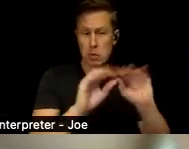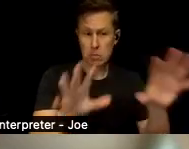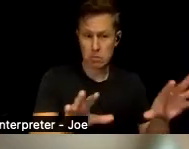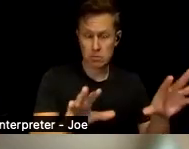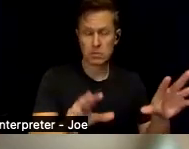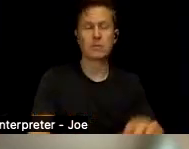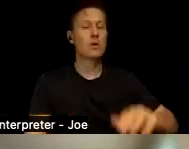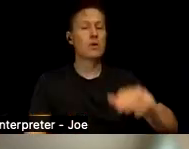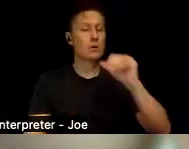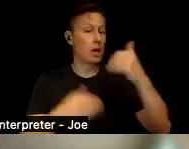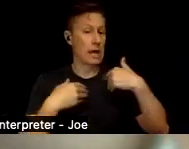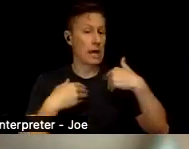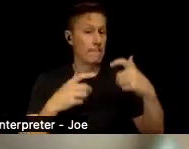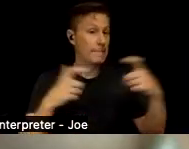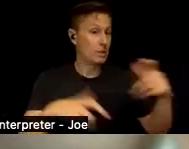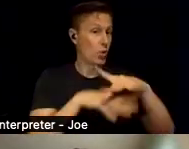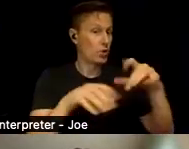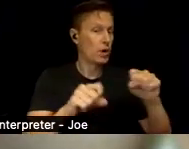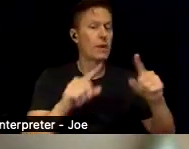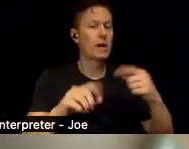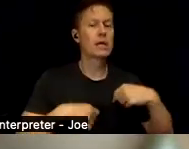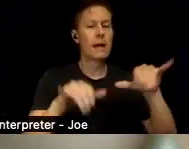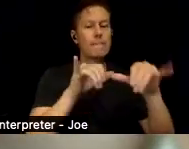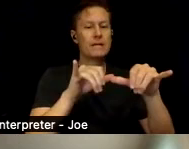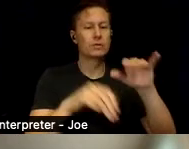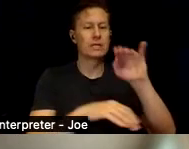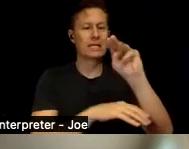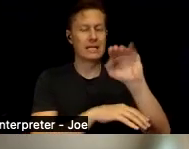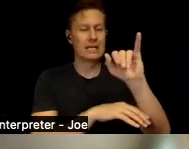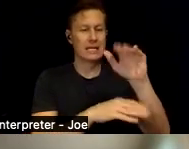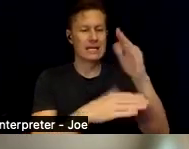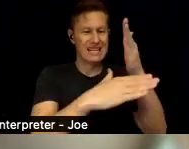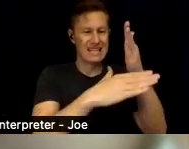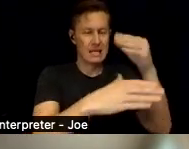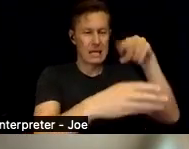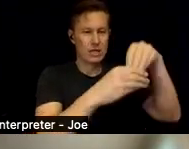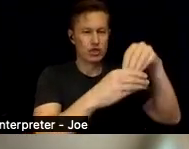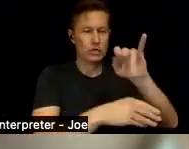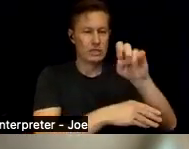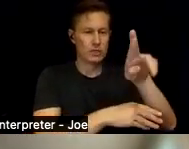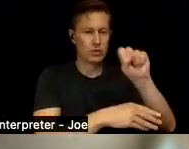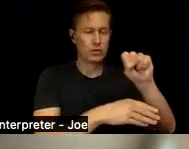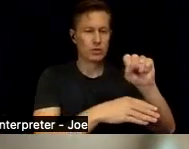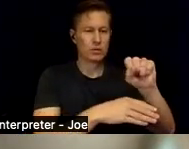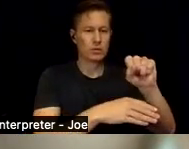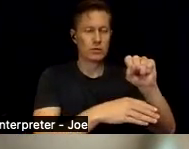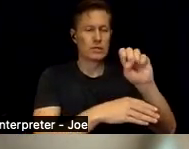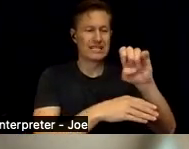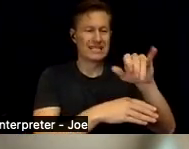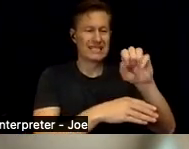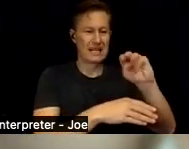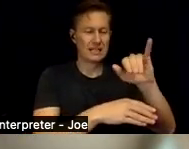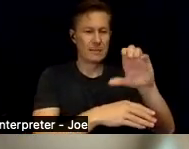there hasn't been a big earthquake. So we can measure what's called the interseismic or between earthquake deformation. What's shown at the right is the